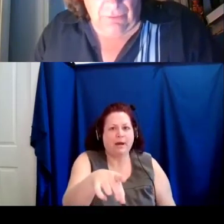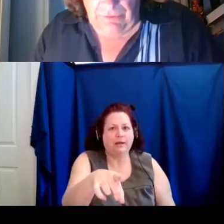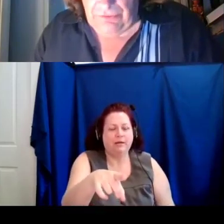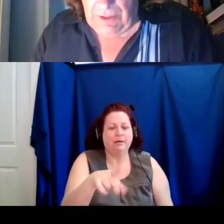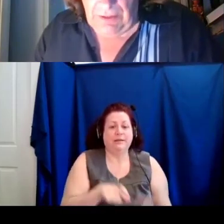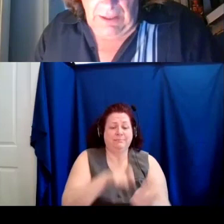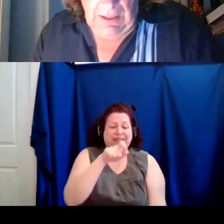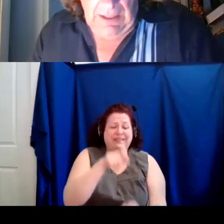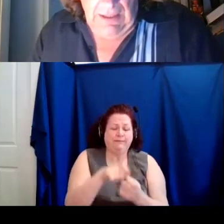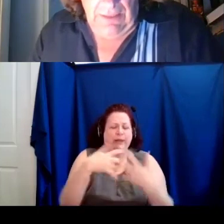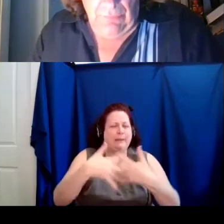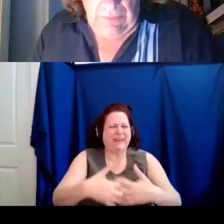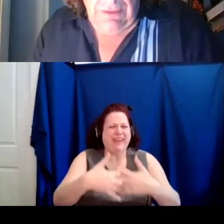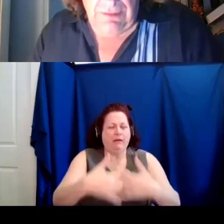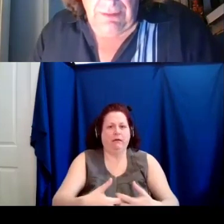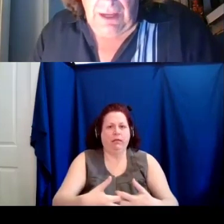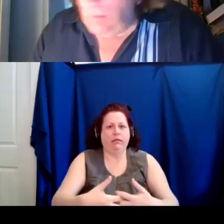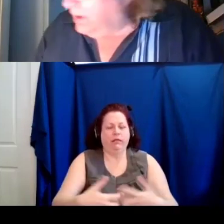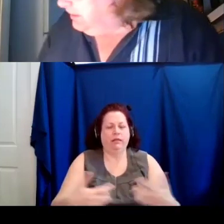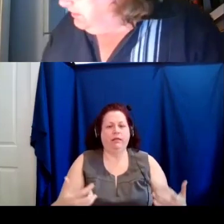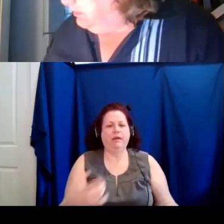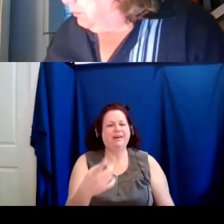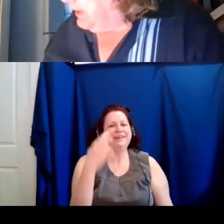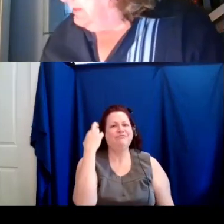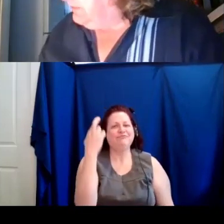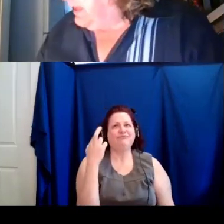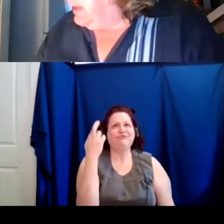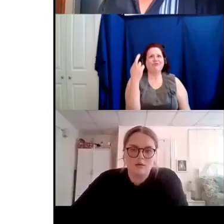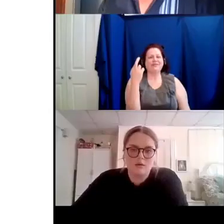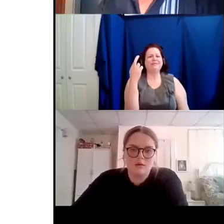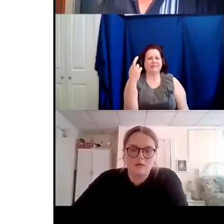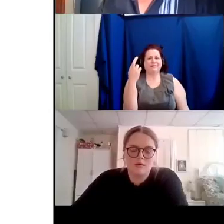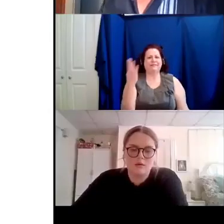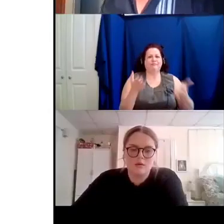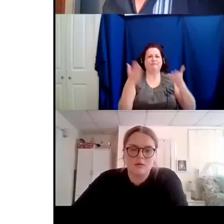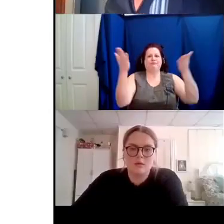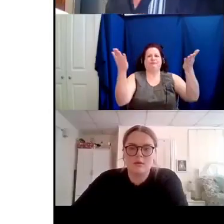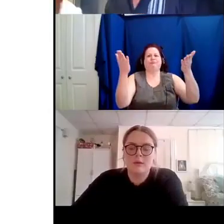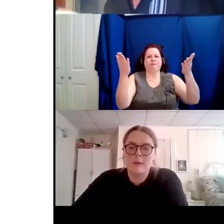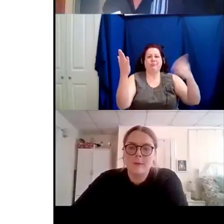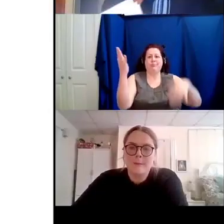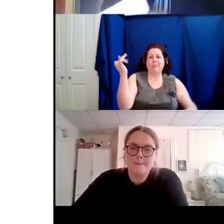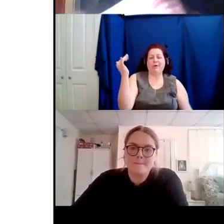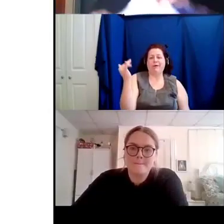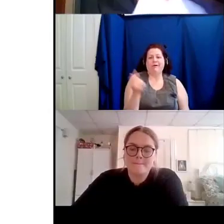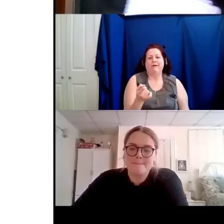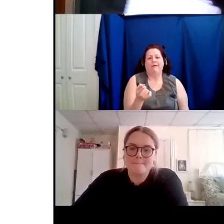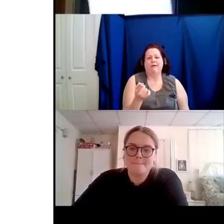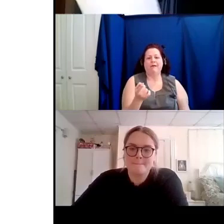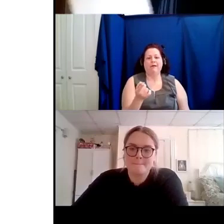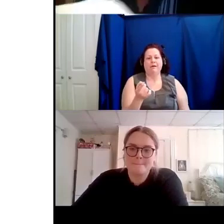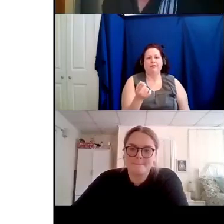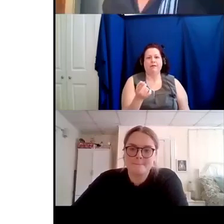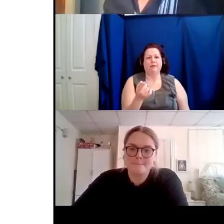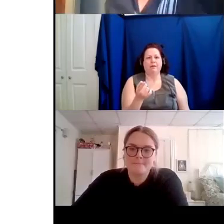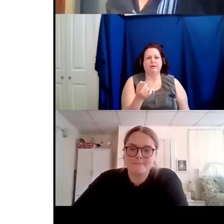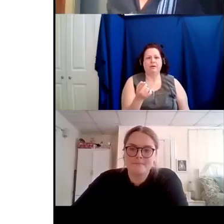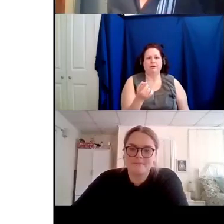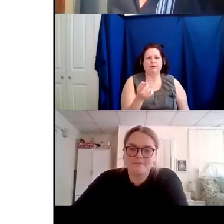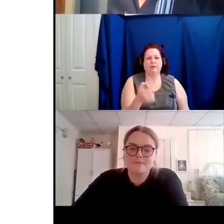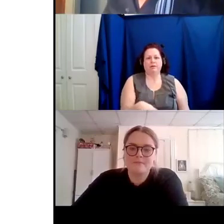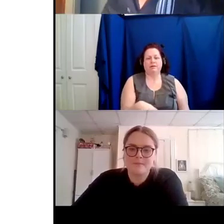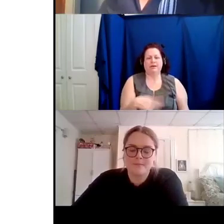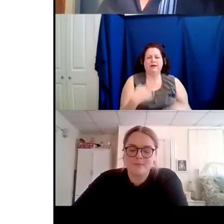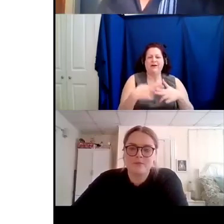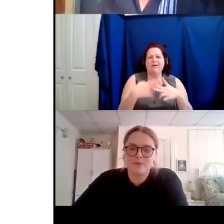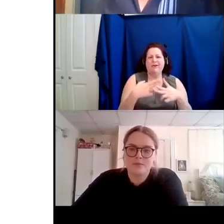mechanical restraint? And the reason I wanted to raise that is because I like to call this the compassionate